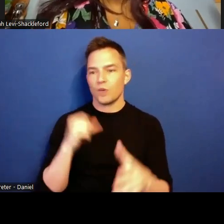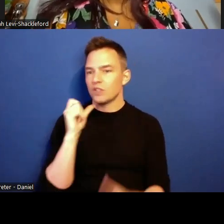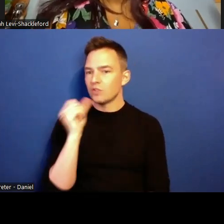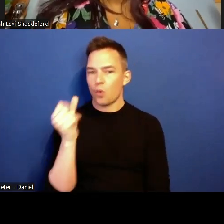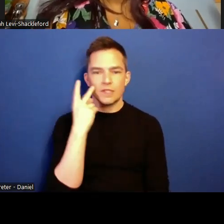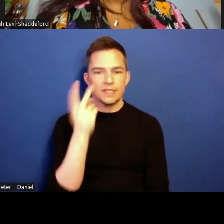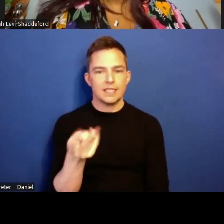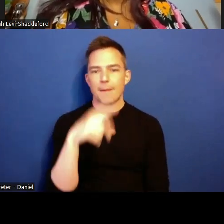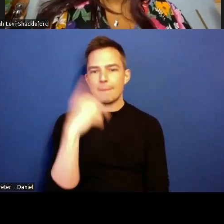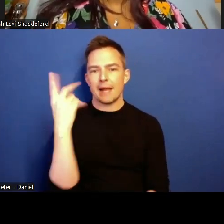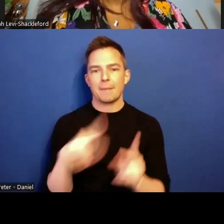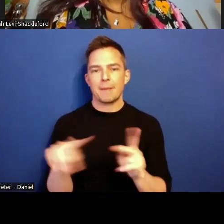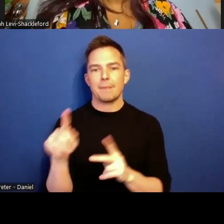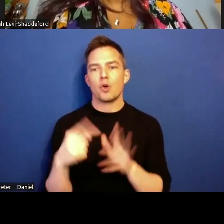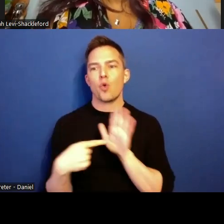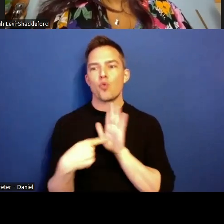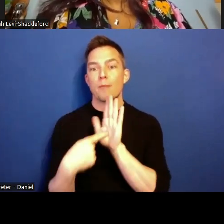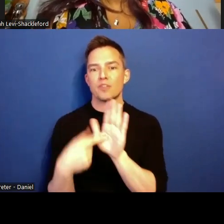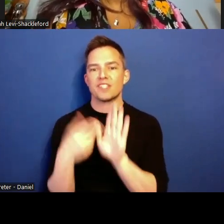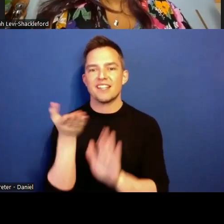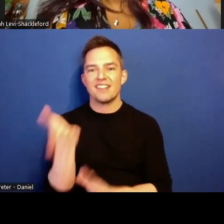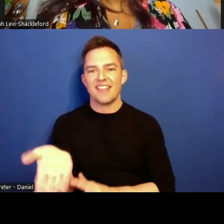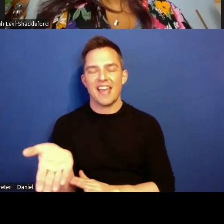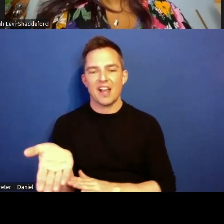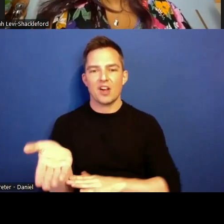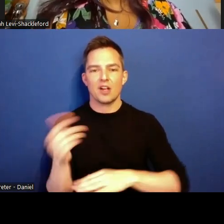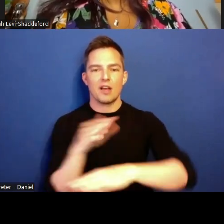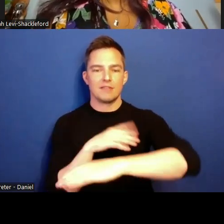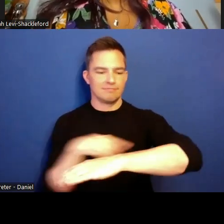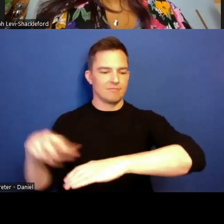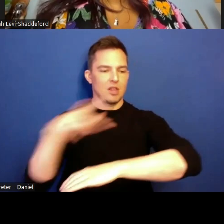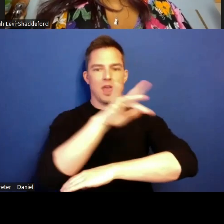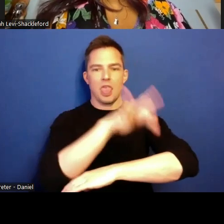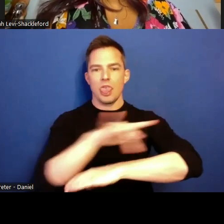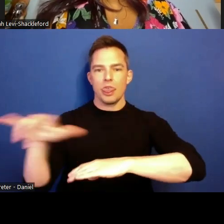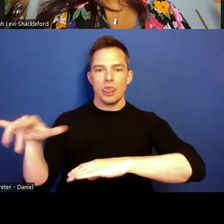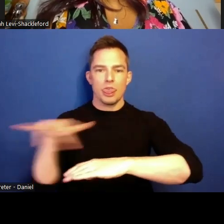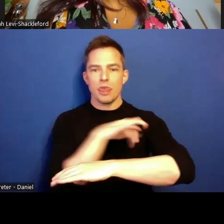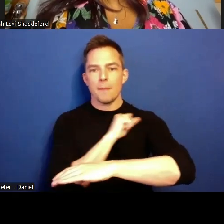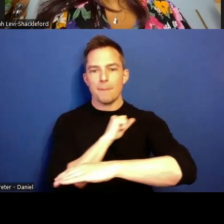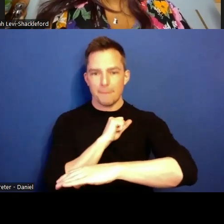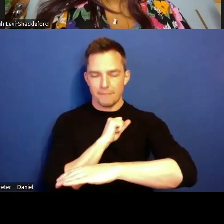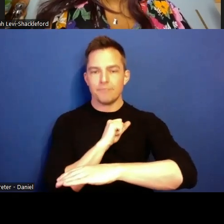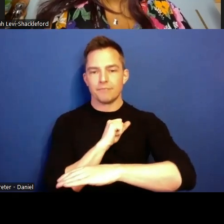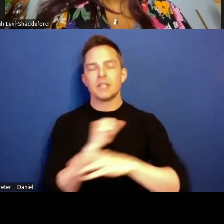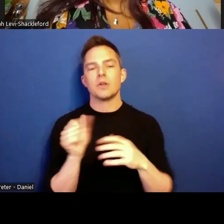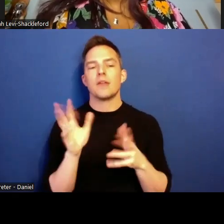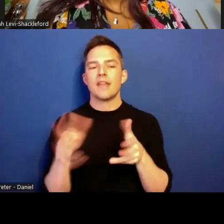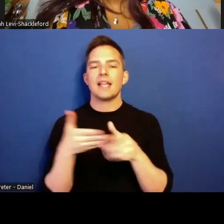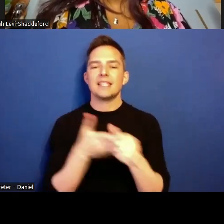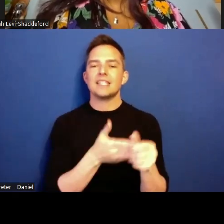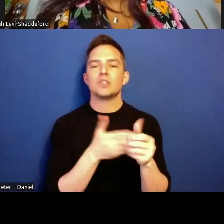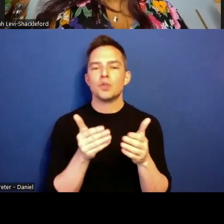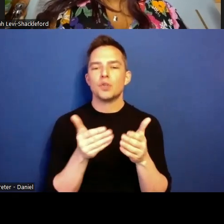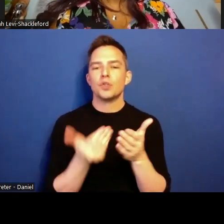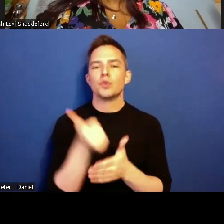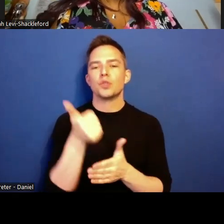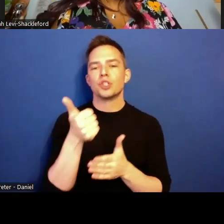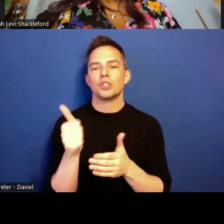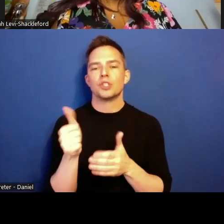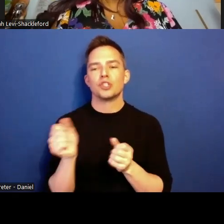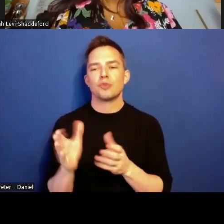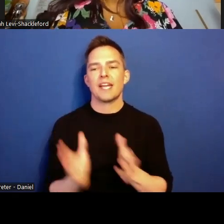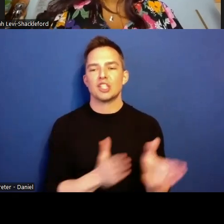Black people as represented there. So that's an issue, because that leads to newer strategies and